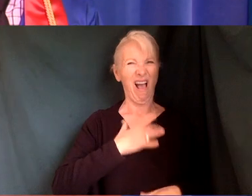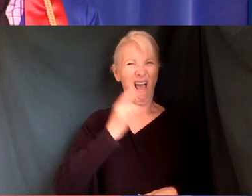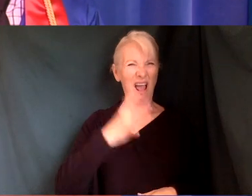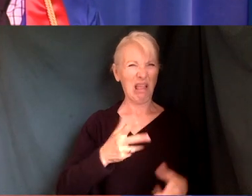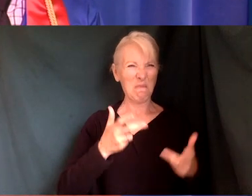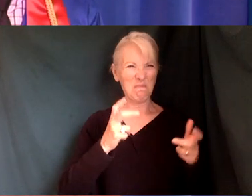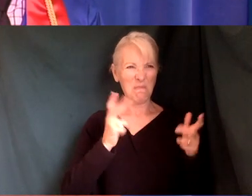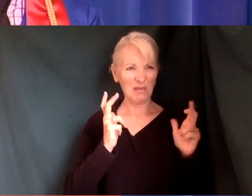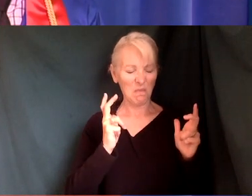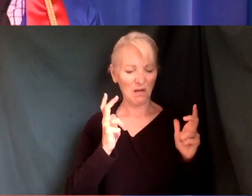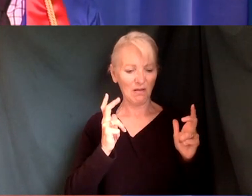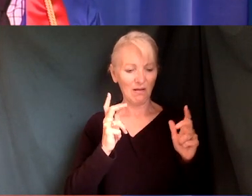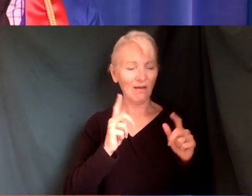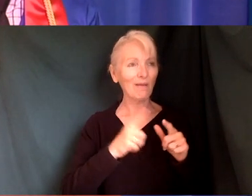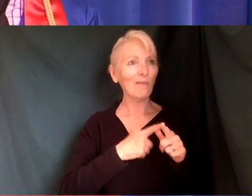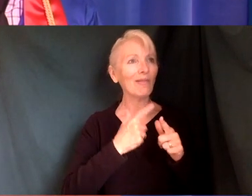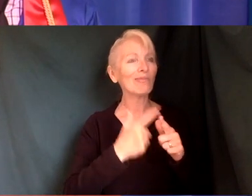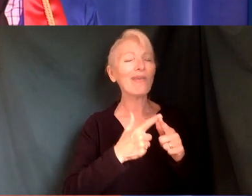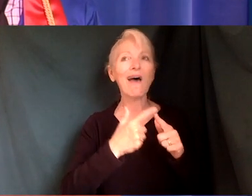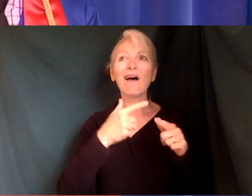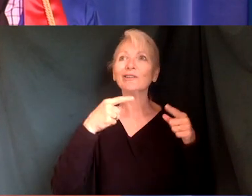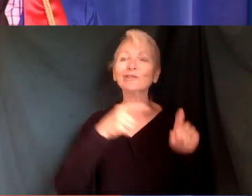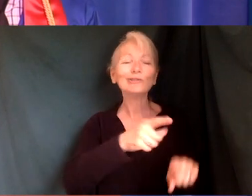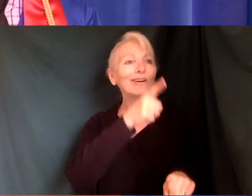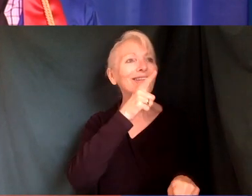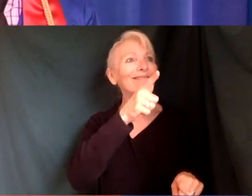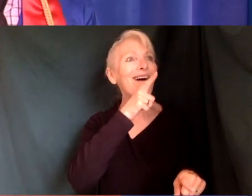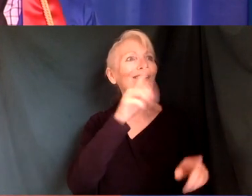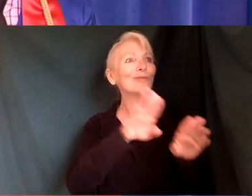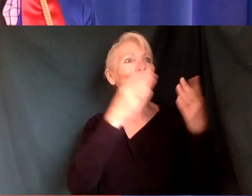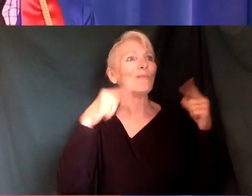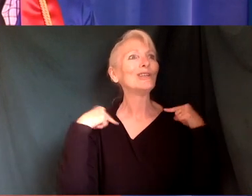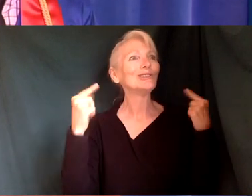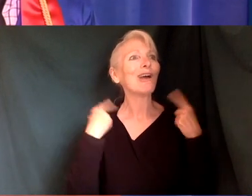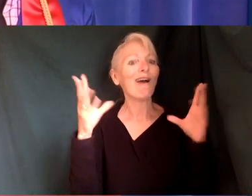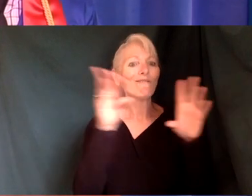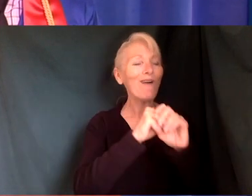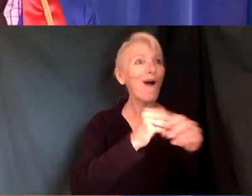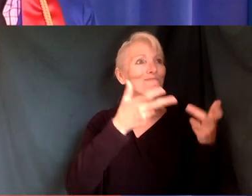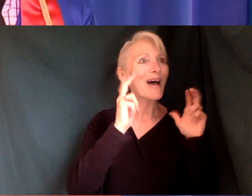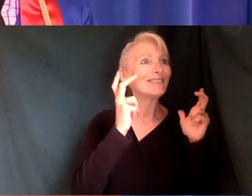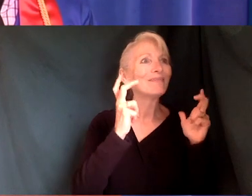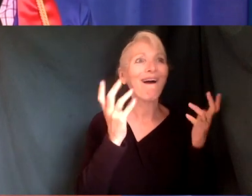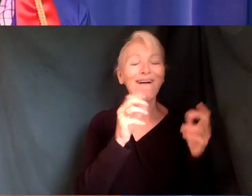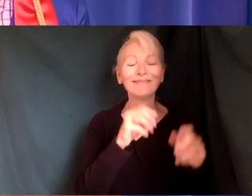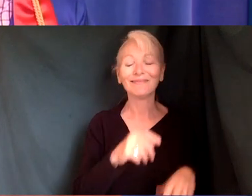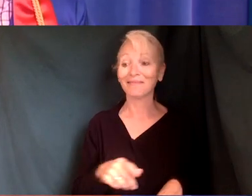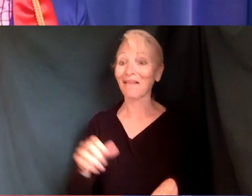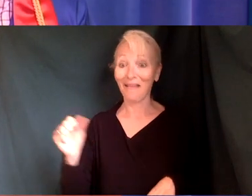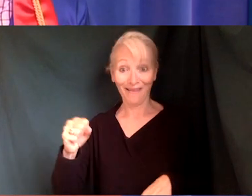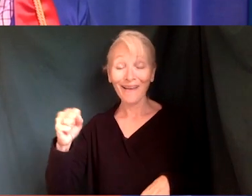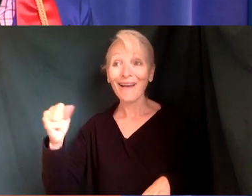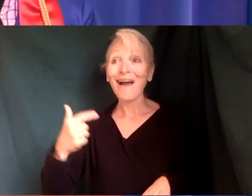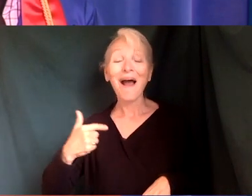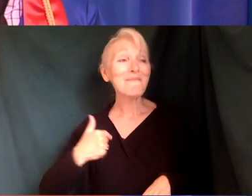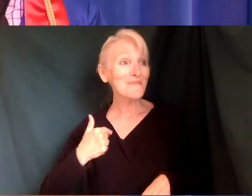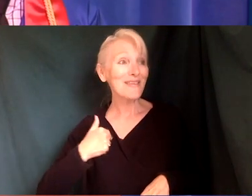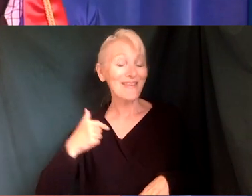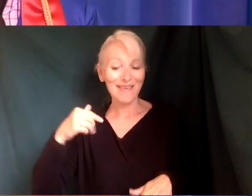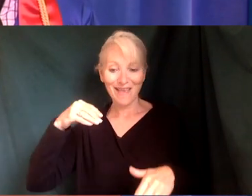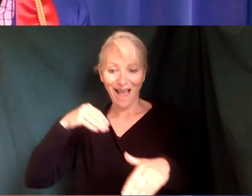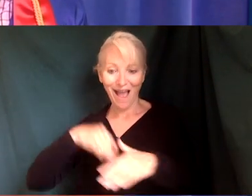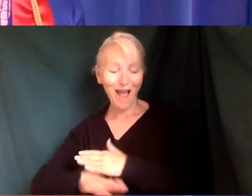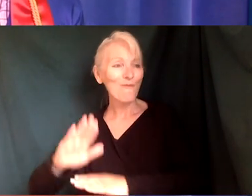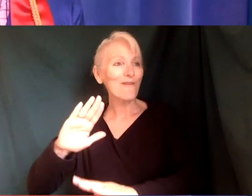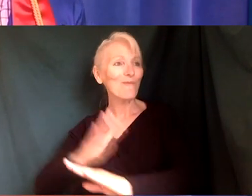like basketball that much. Within weeks, I was running up and down the East High courts at an open gym. As for me, I immediately found the amazing